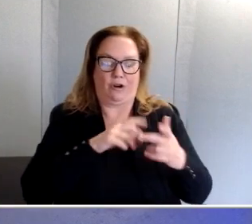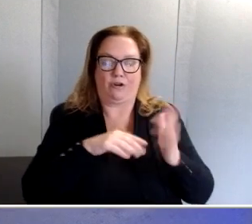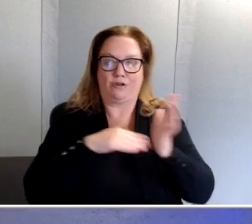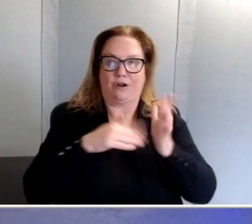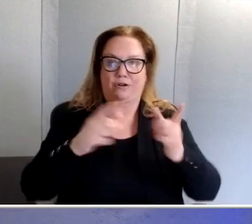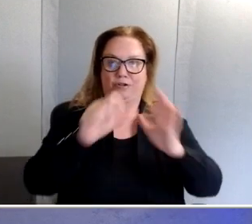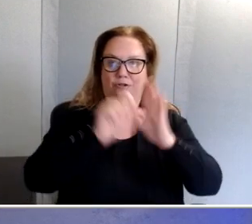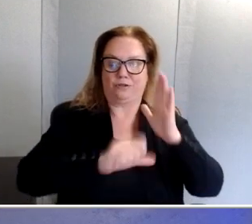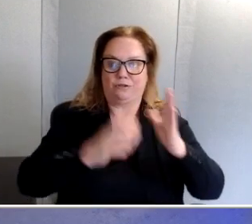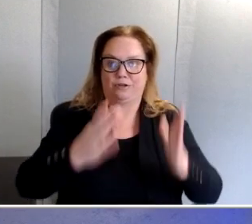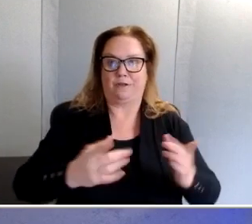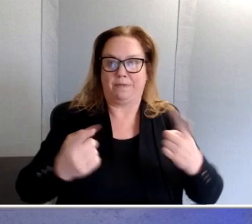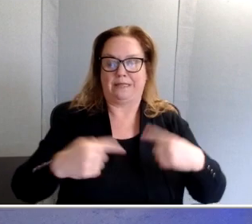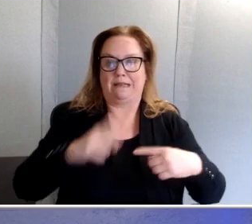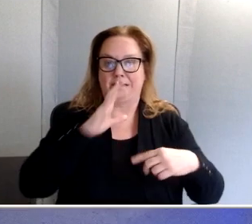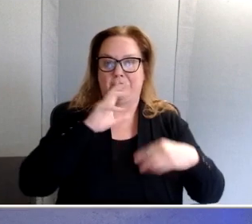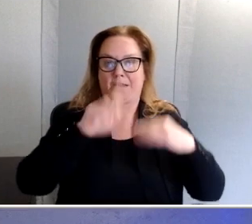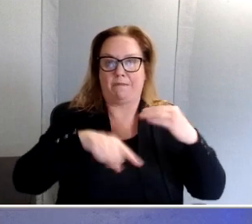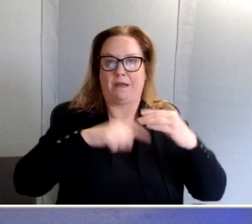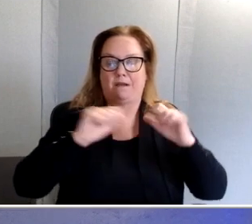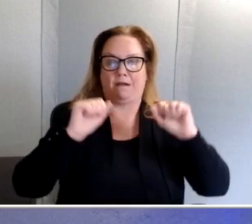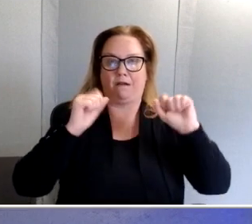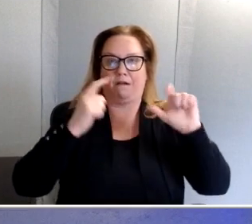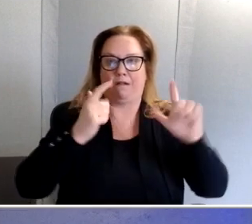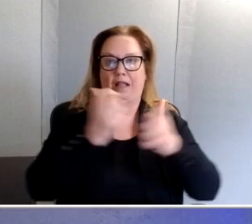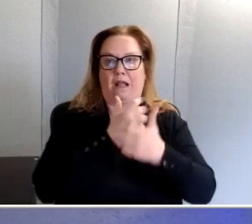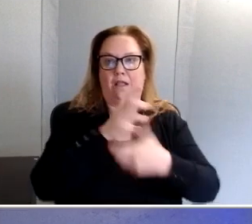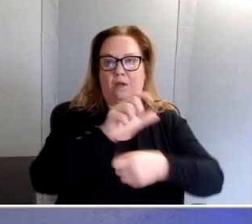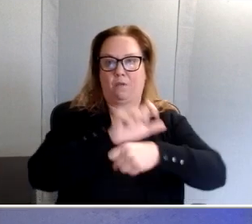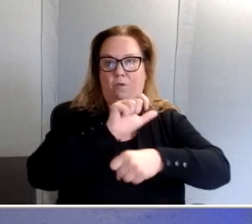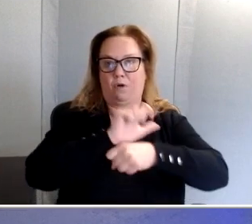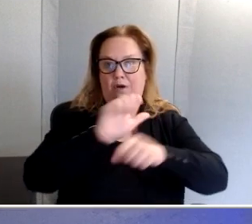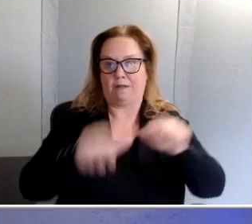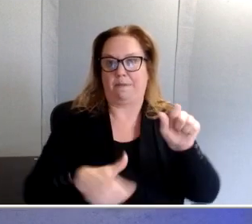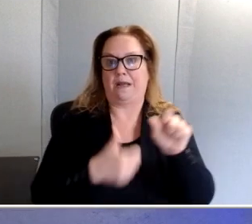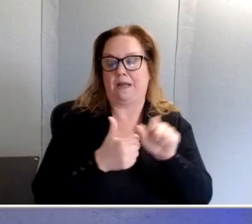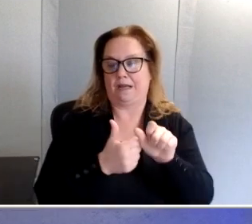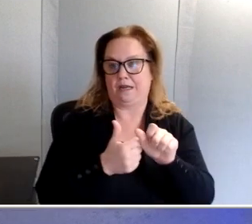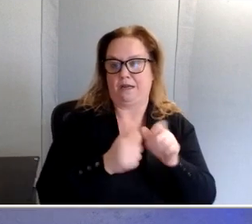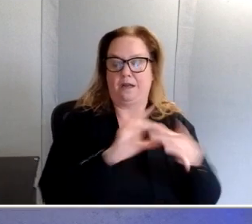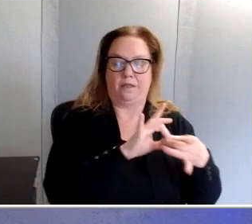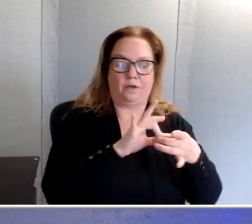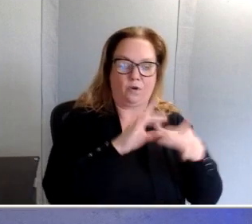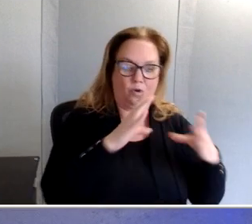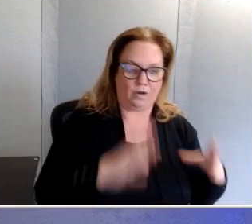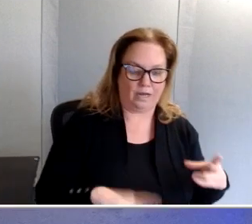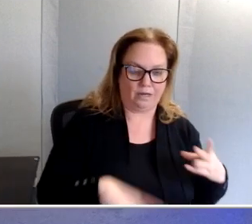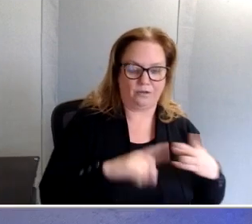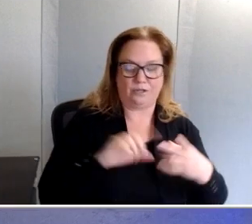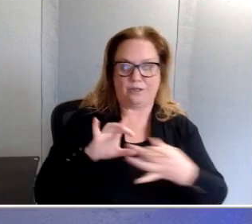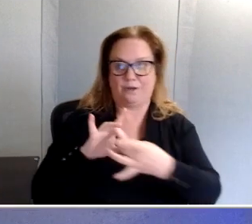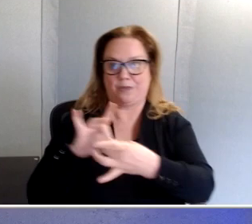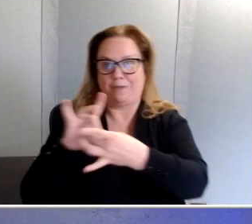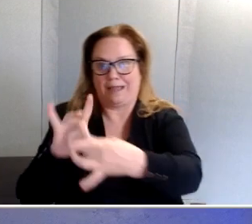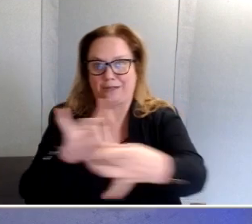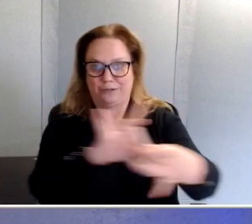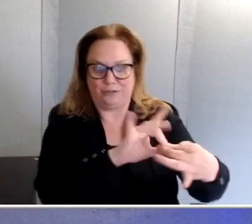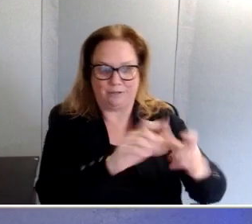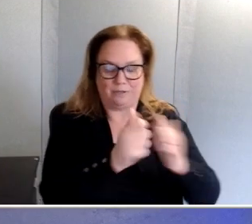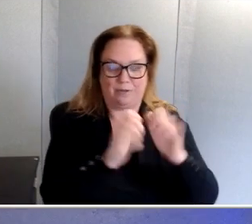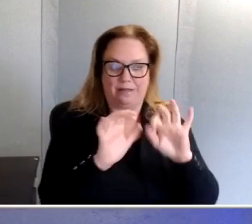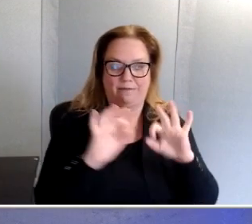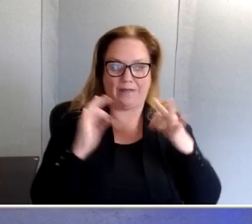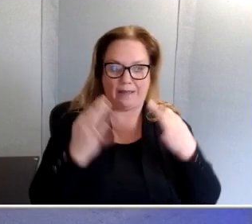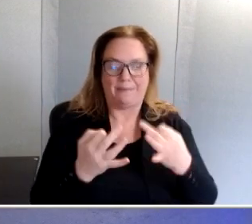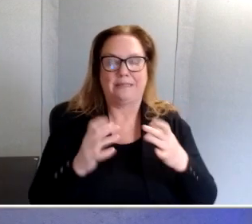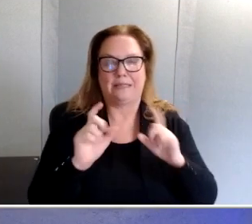they always talk about all the behind the scenes work that goes on, from the coordinators to the relationships that are built with those